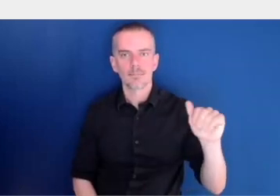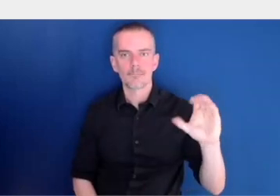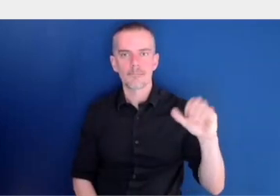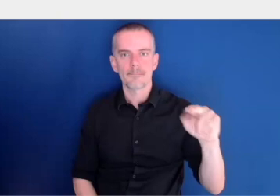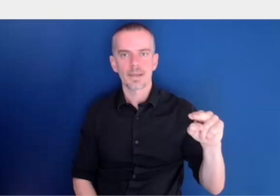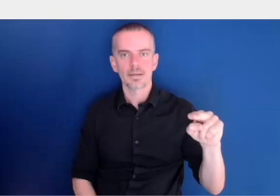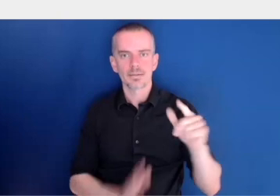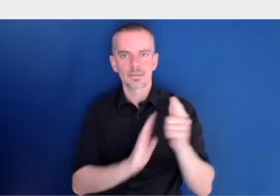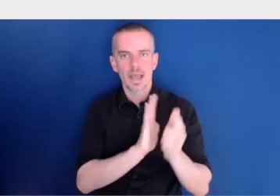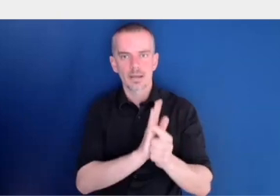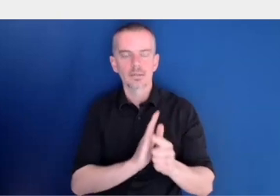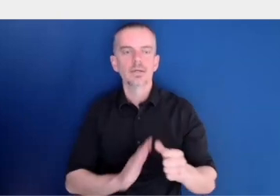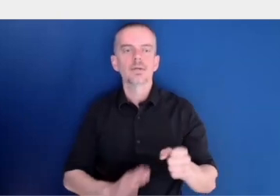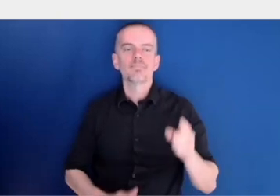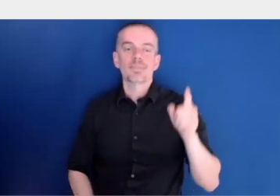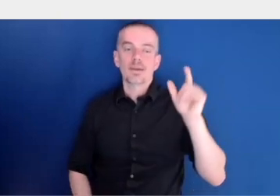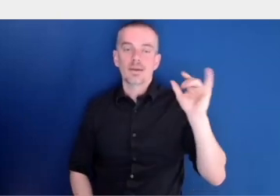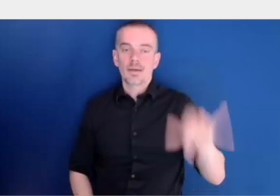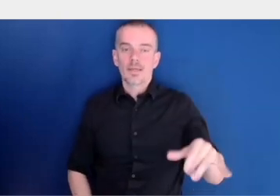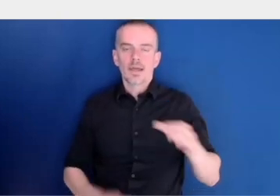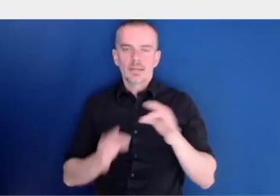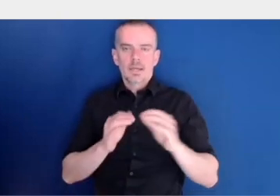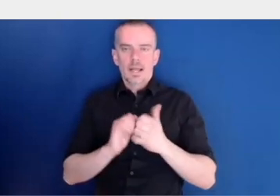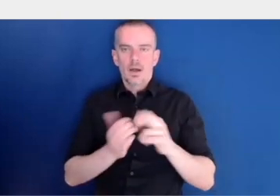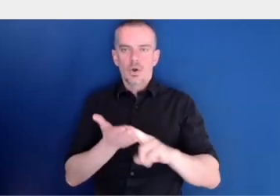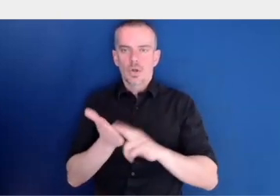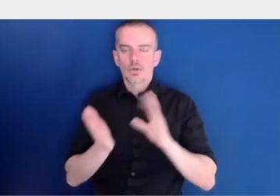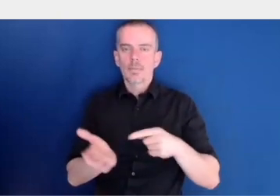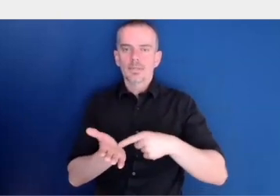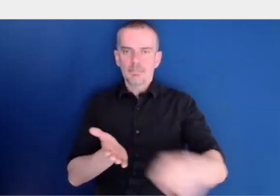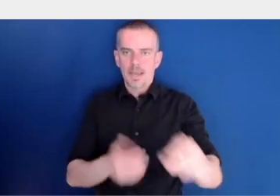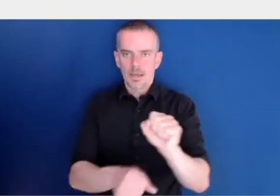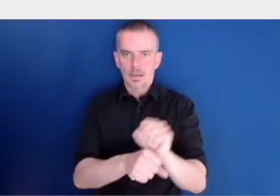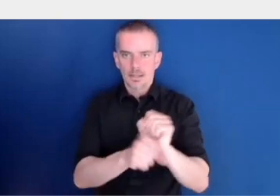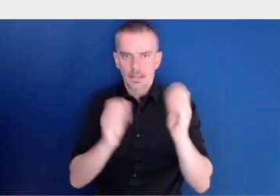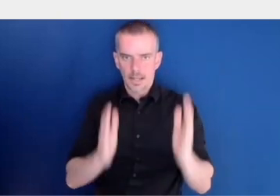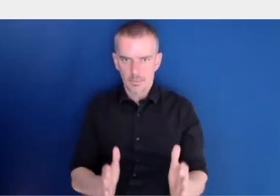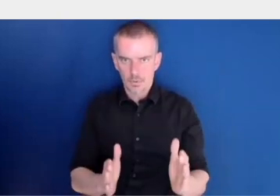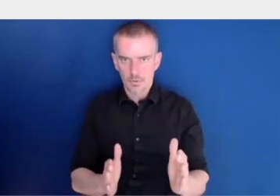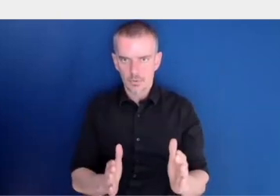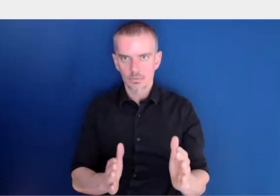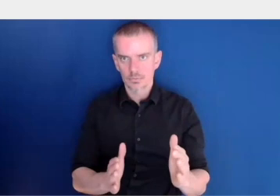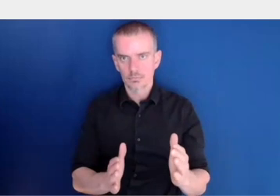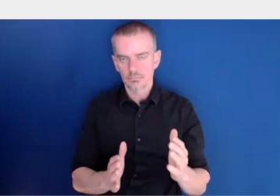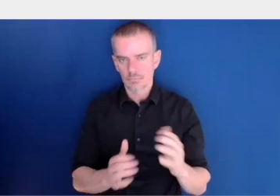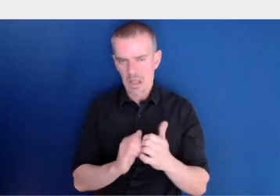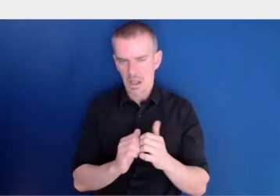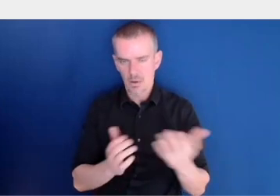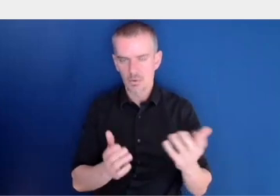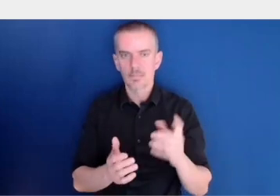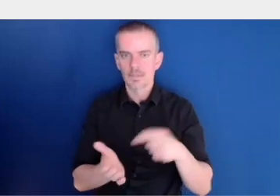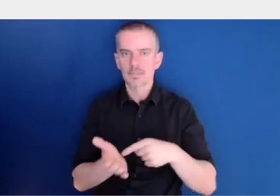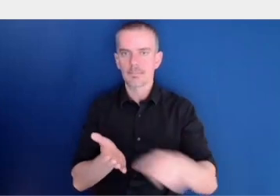So what that does is it outlines how contractors must pay laborers, and that they must pay